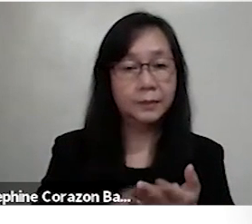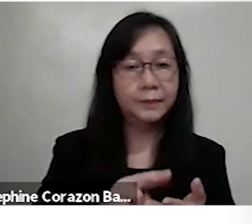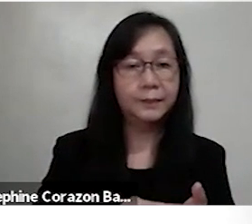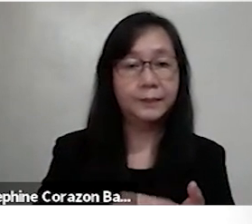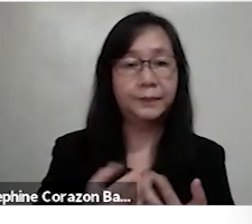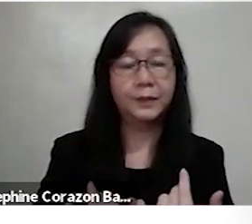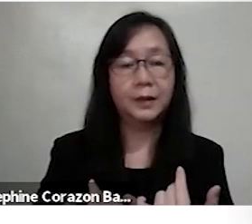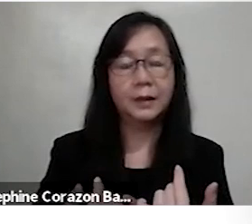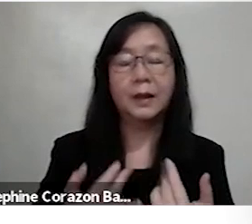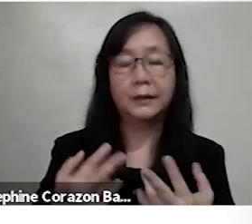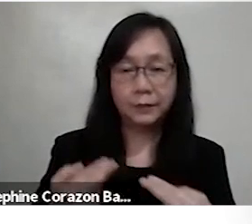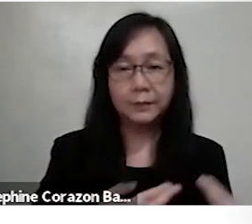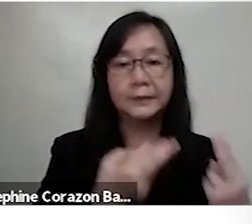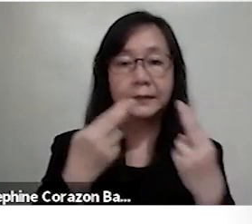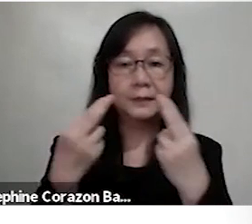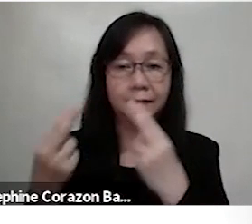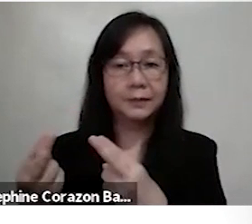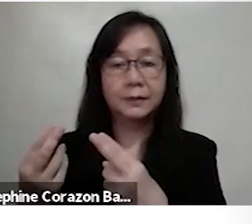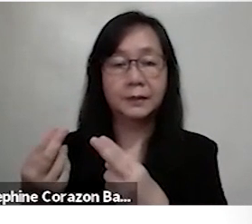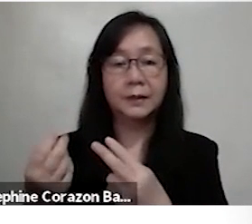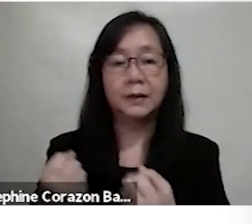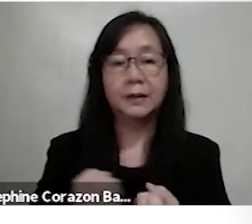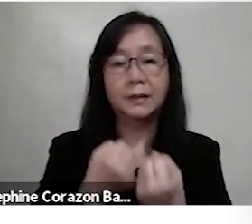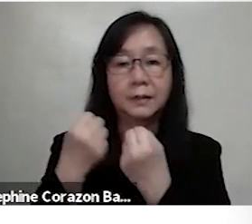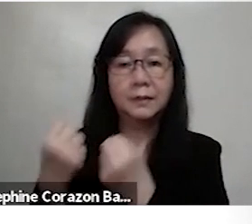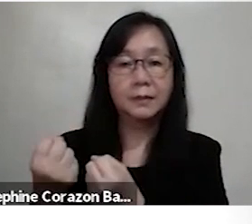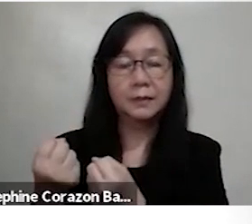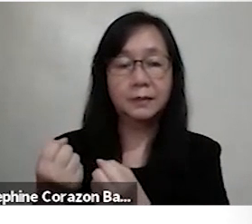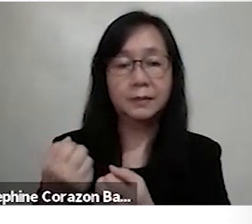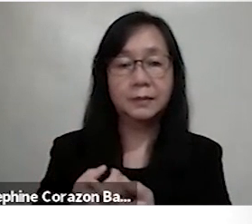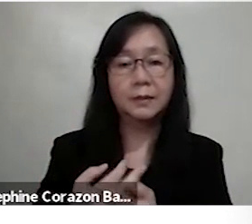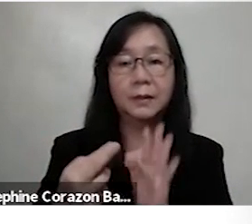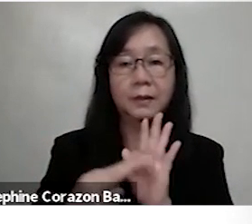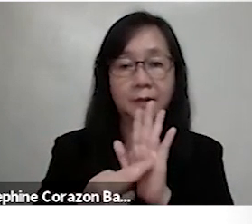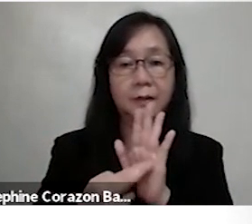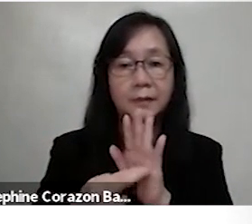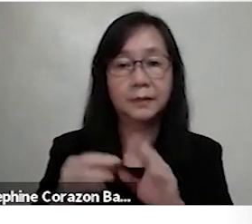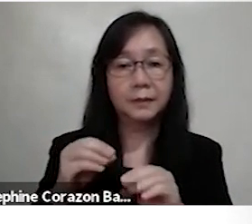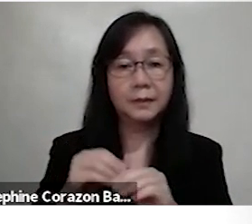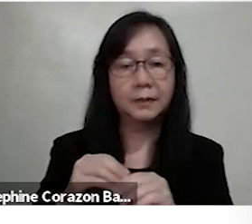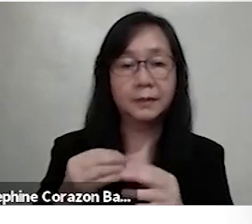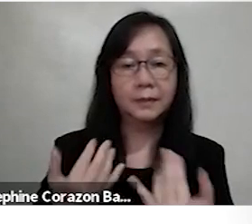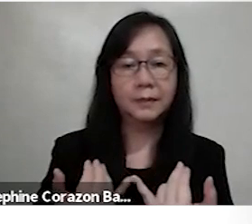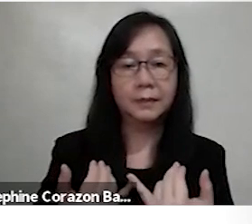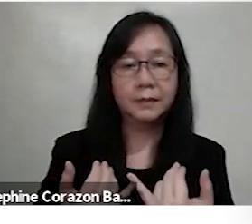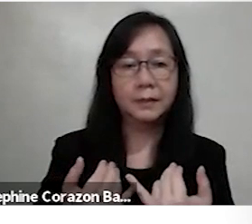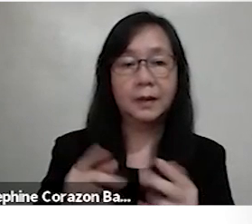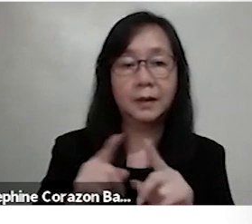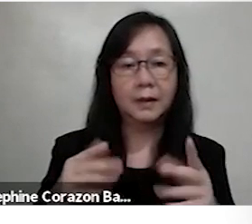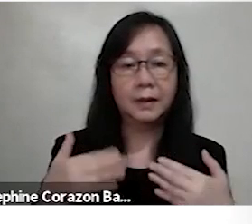should expand and engage young people into the structure of civil